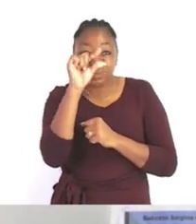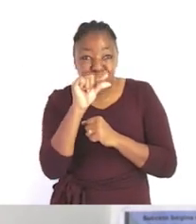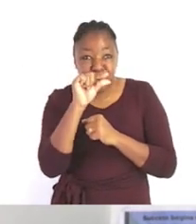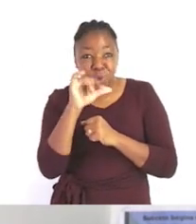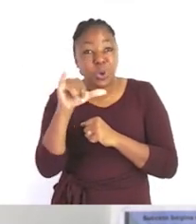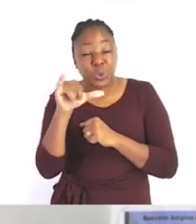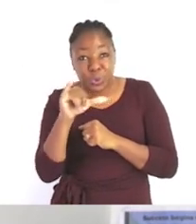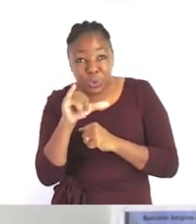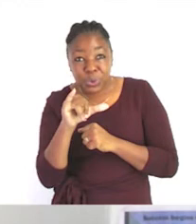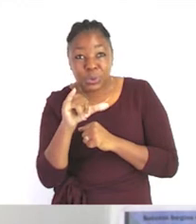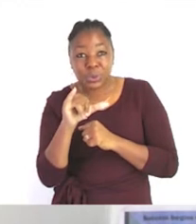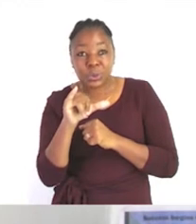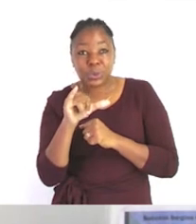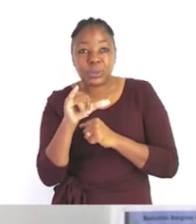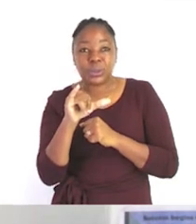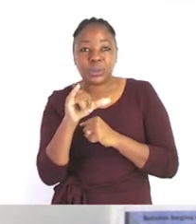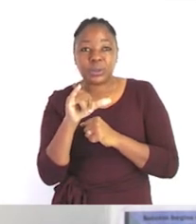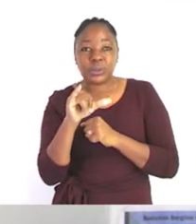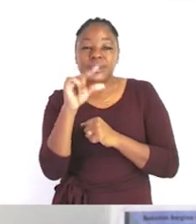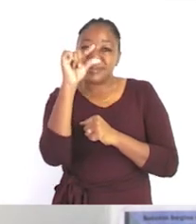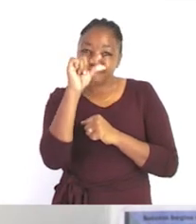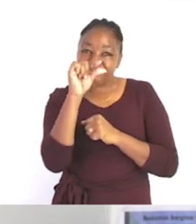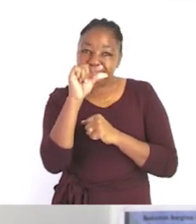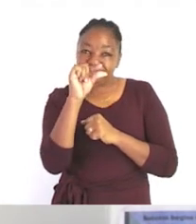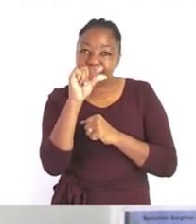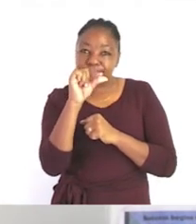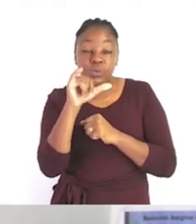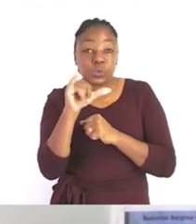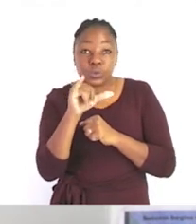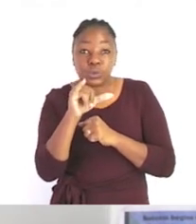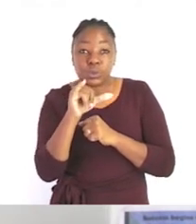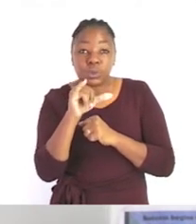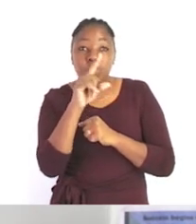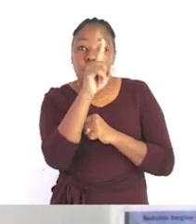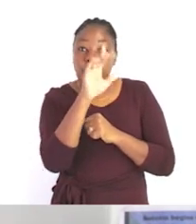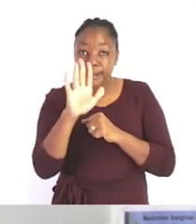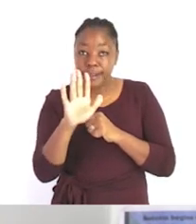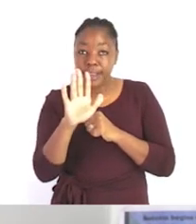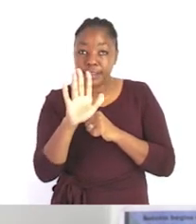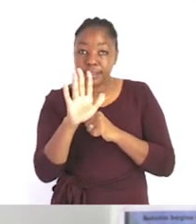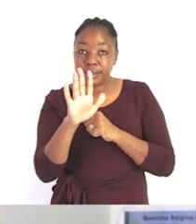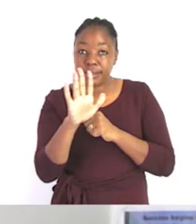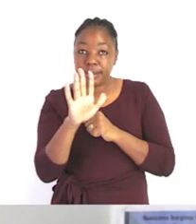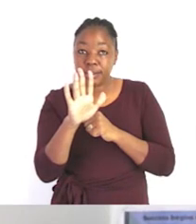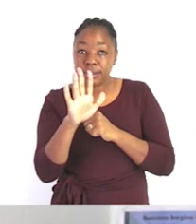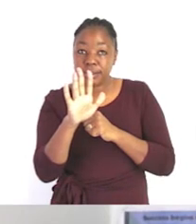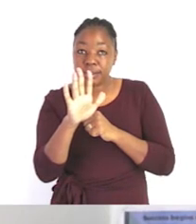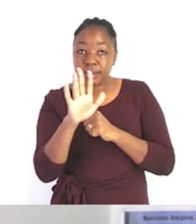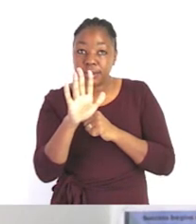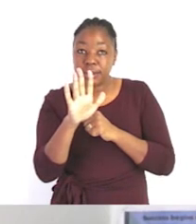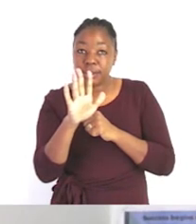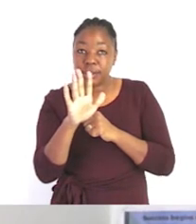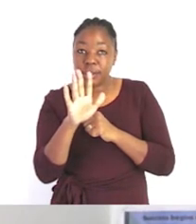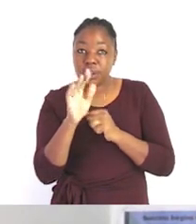is the smallest, remember? So we are looking at 15 as our next number. So